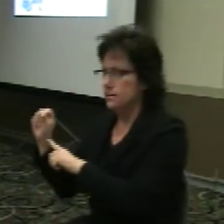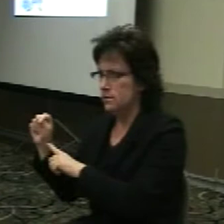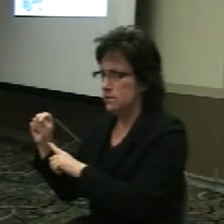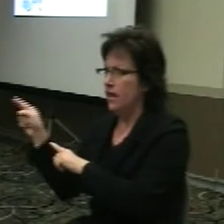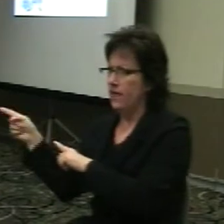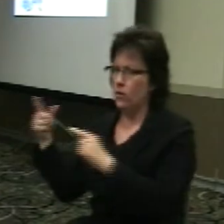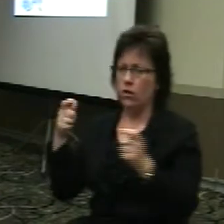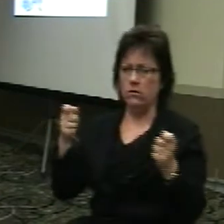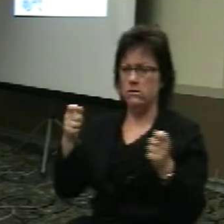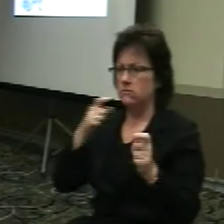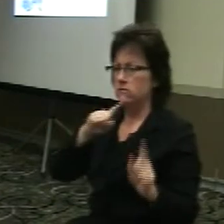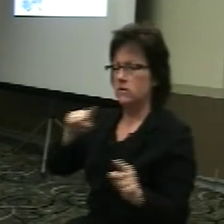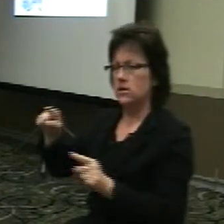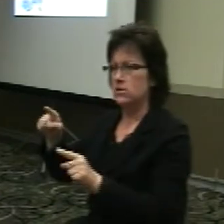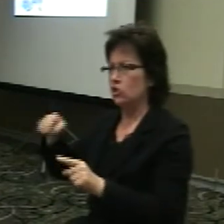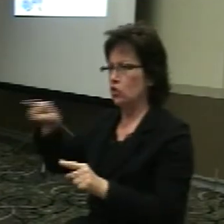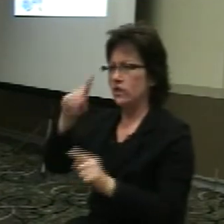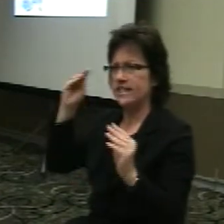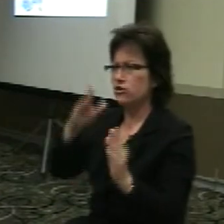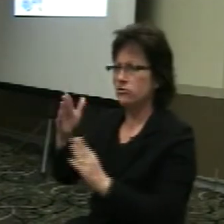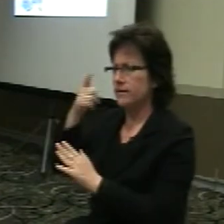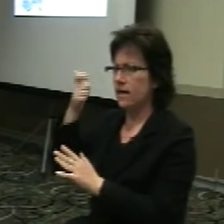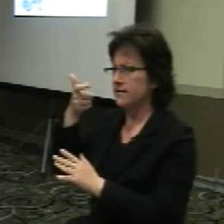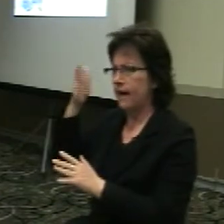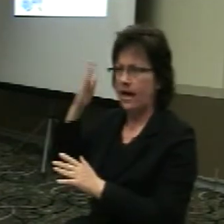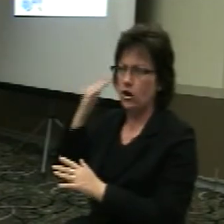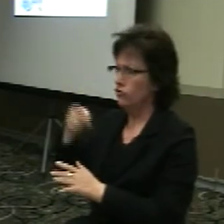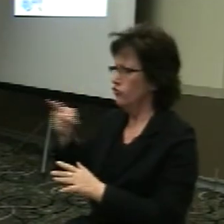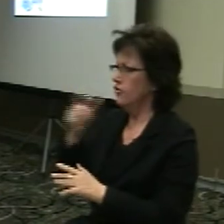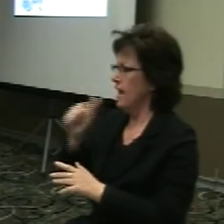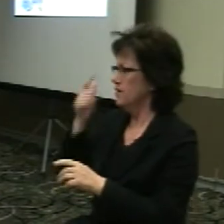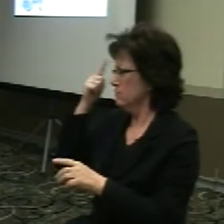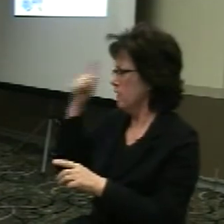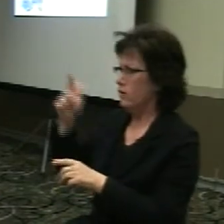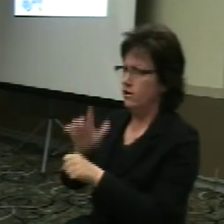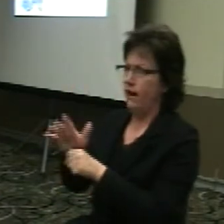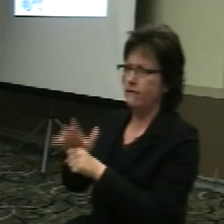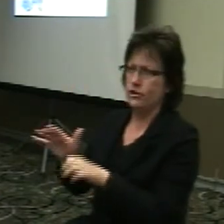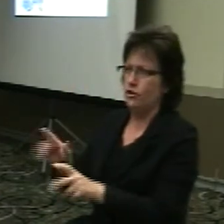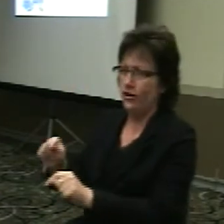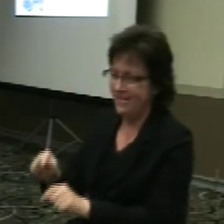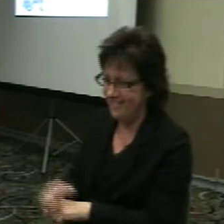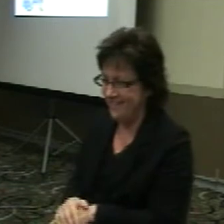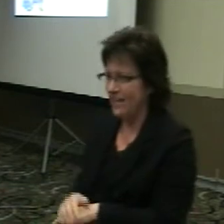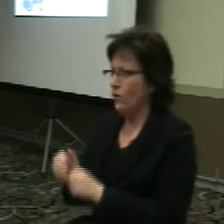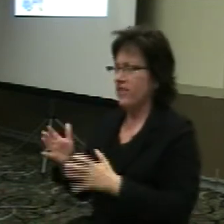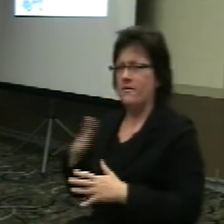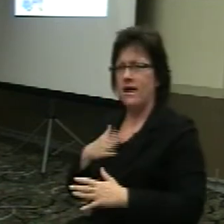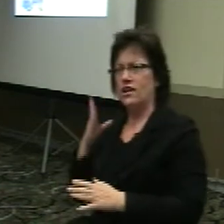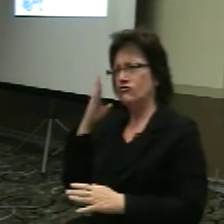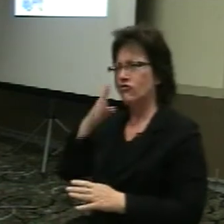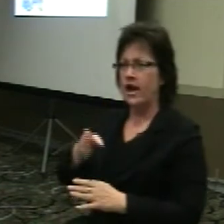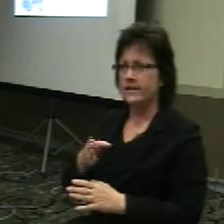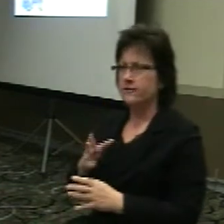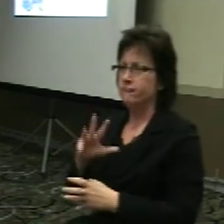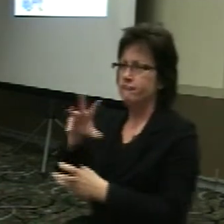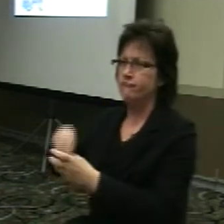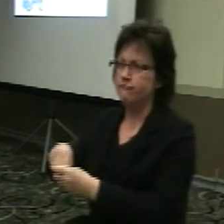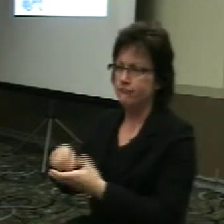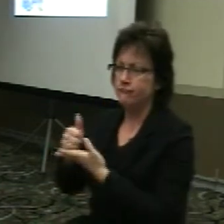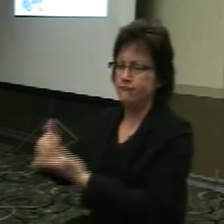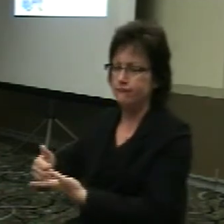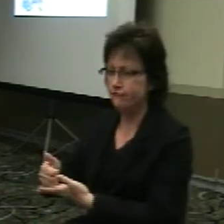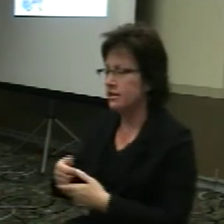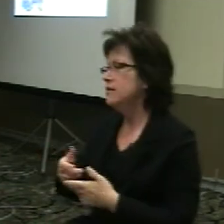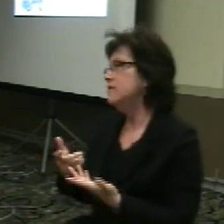teachers, because God knows you don't have the smarts to do this, without this direct intervention kind of a thing. We're kind